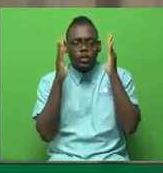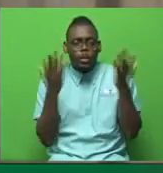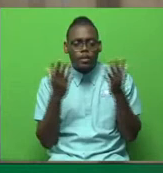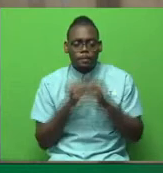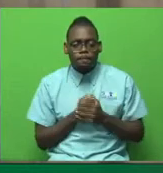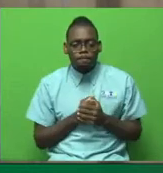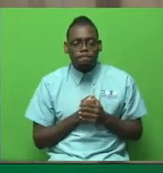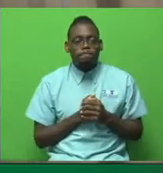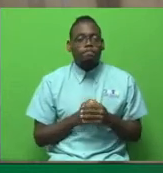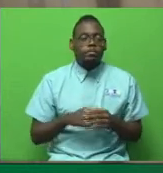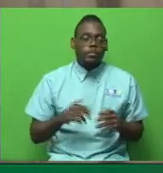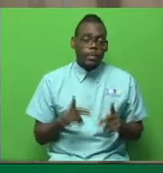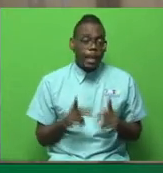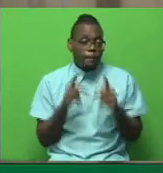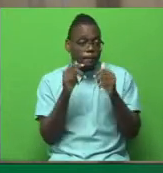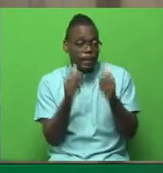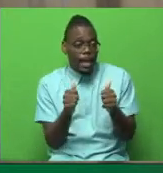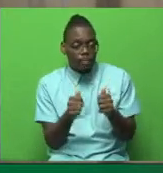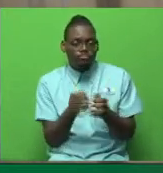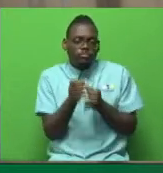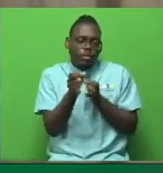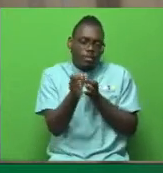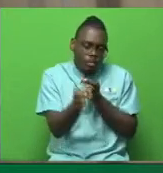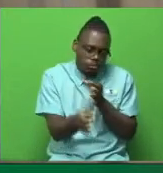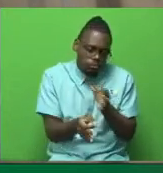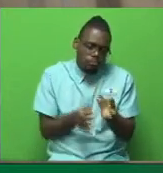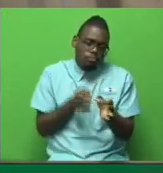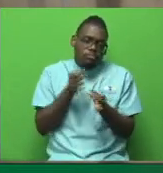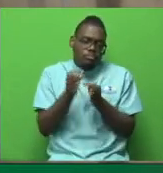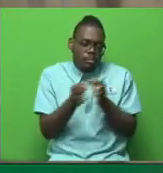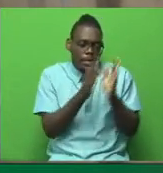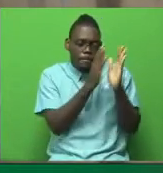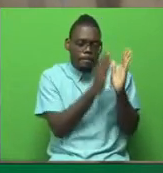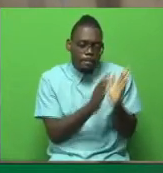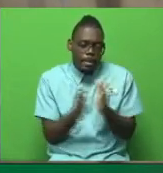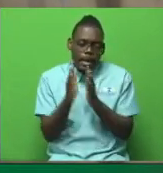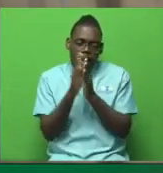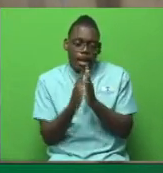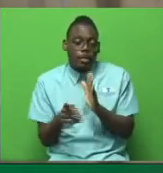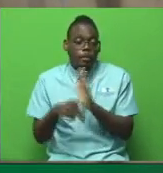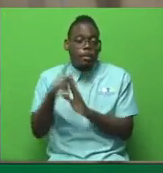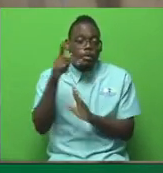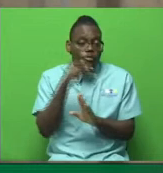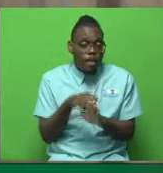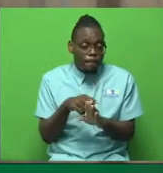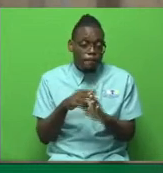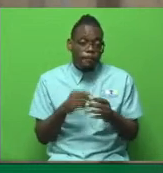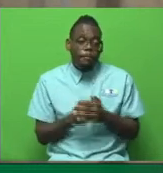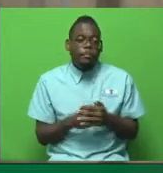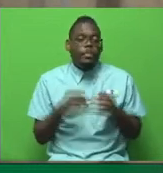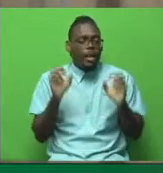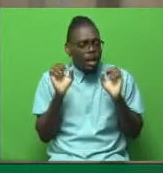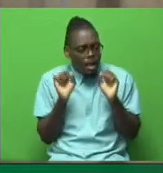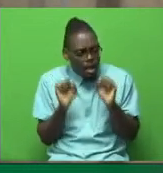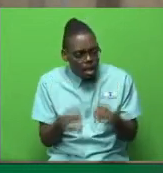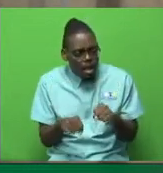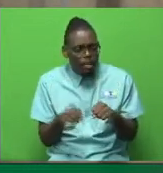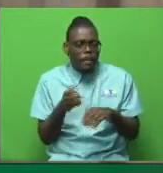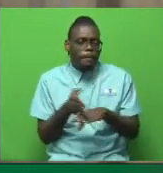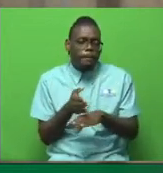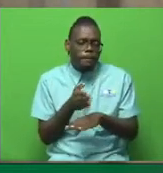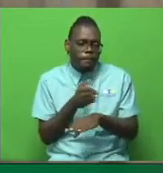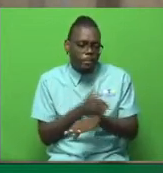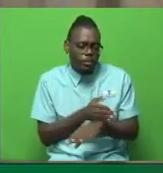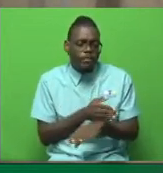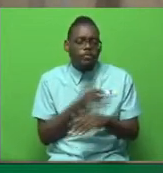carefully outline plans and programs that can be done in Trinidad and Tobago with the